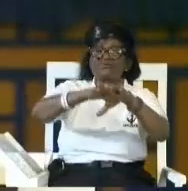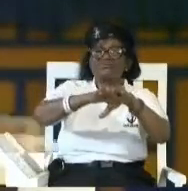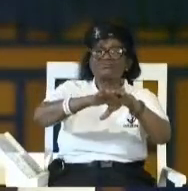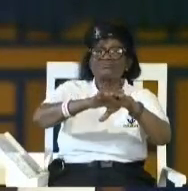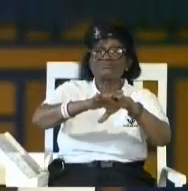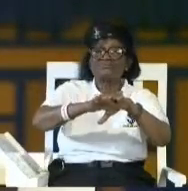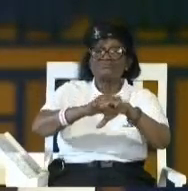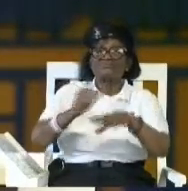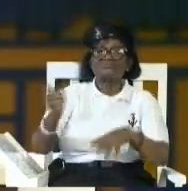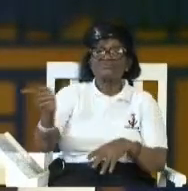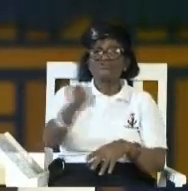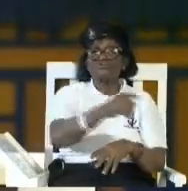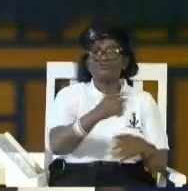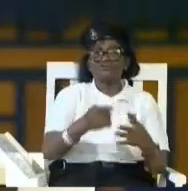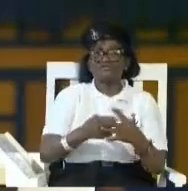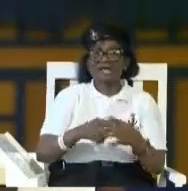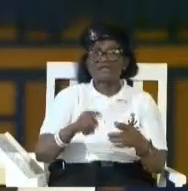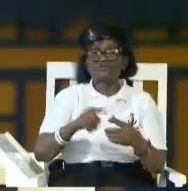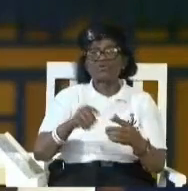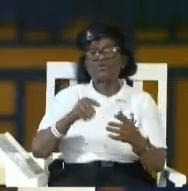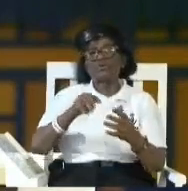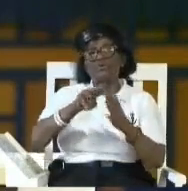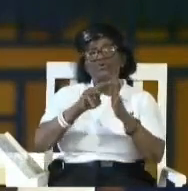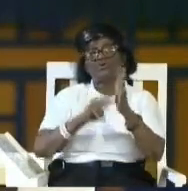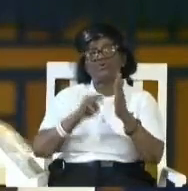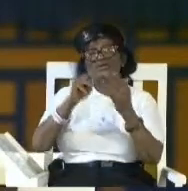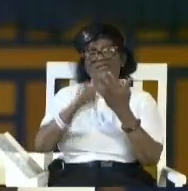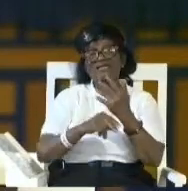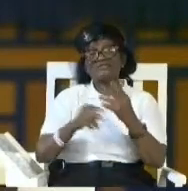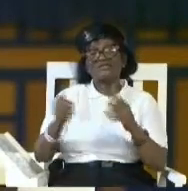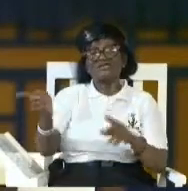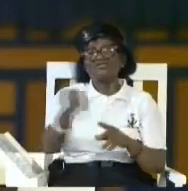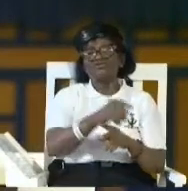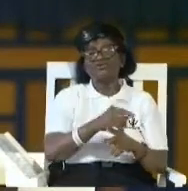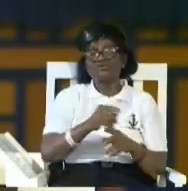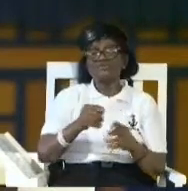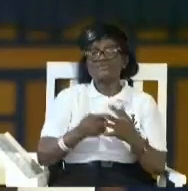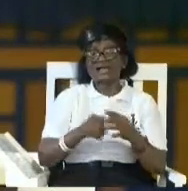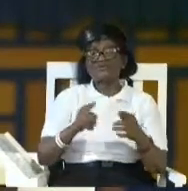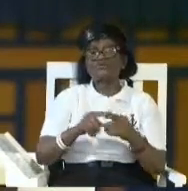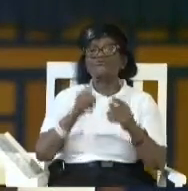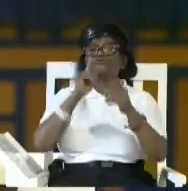You begin to witness, you begin to talk about Jesus Christ.